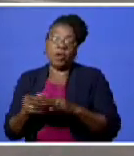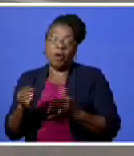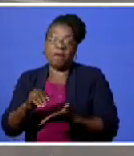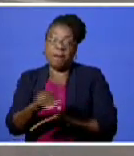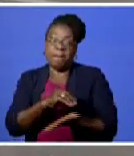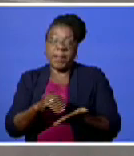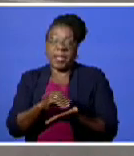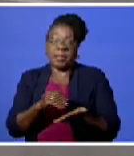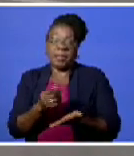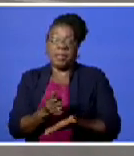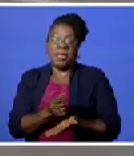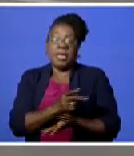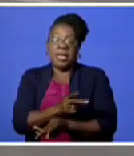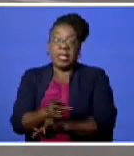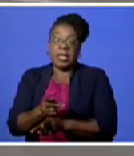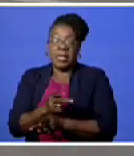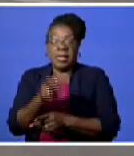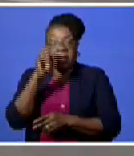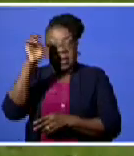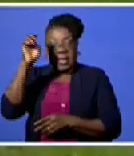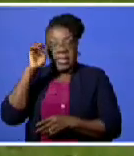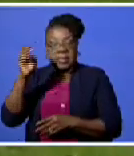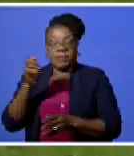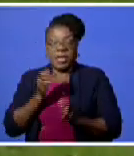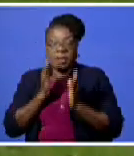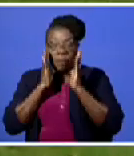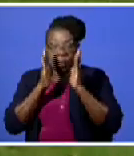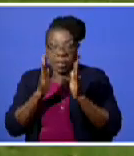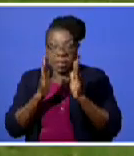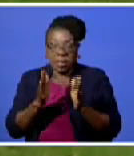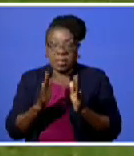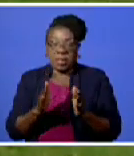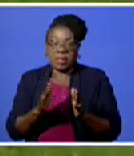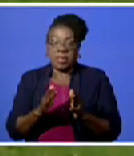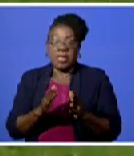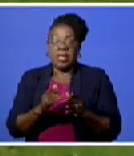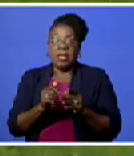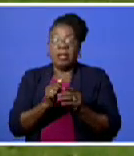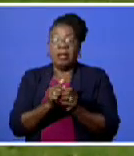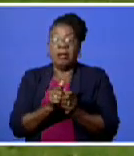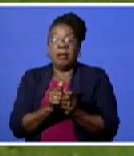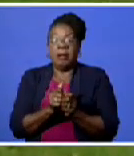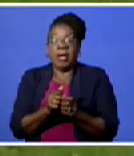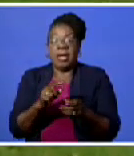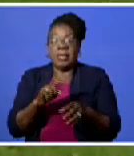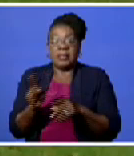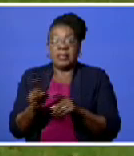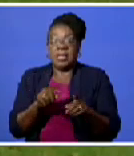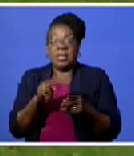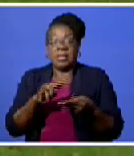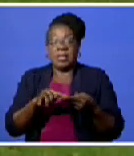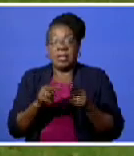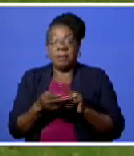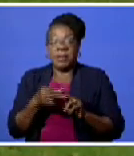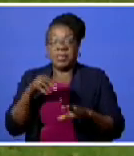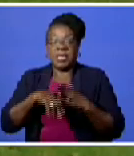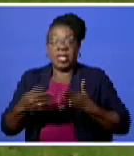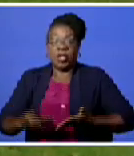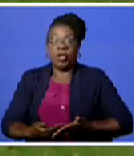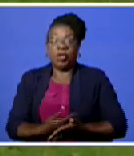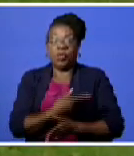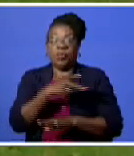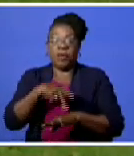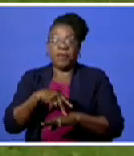him to self-quarantine. He said he's been monitoring the COVID-19 positive case numbers, acknowledging that cases in New Providence